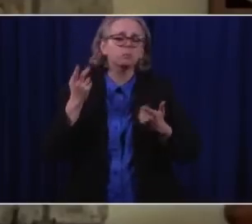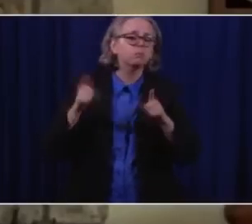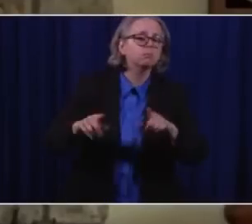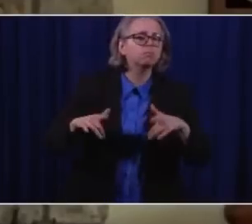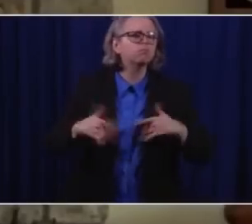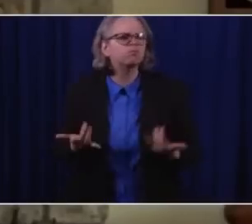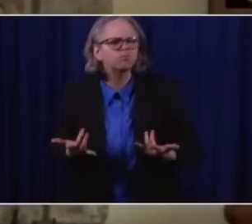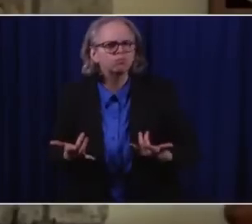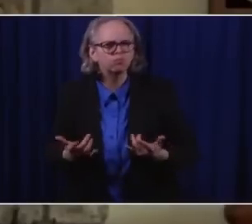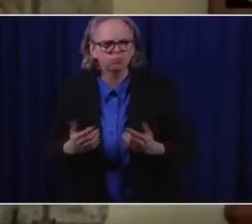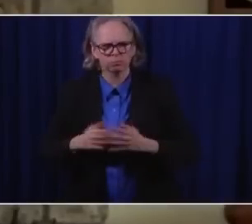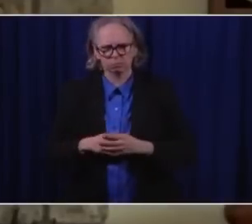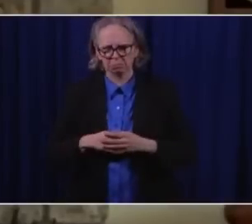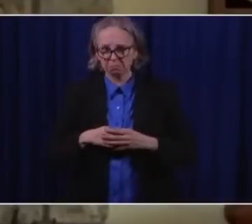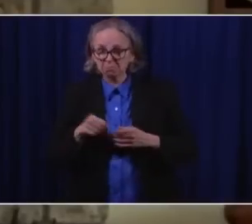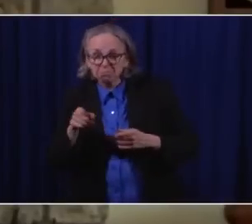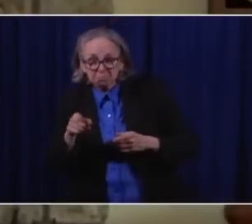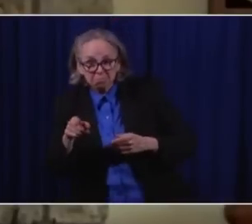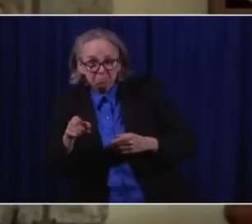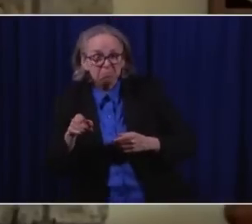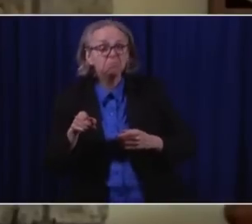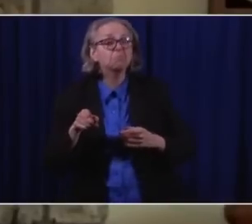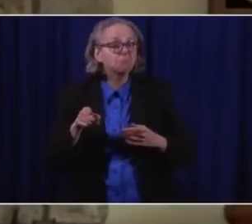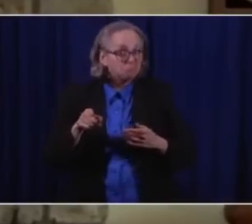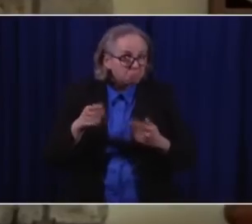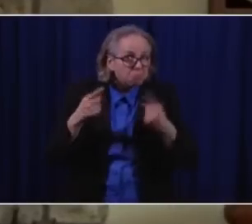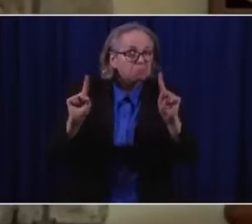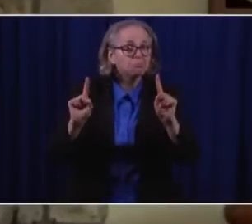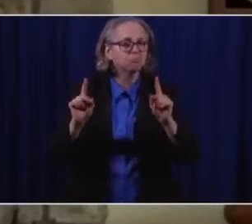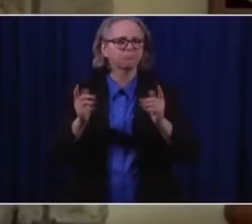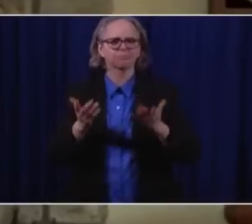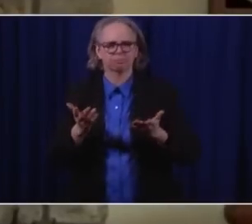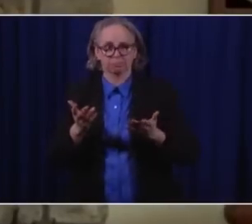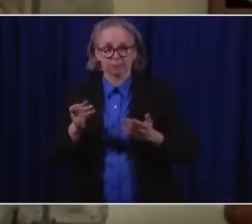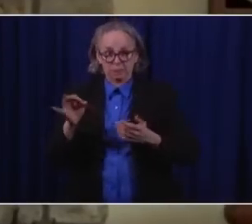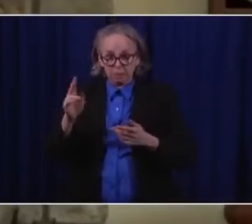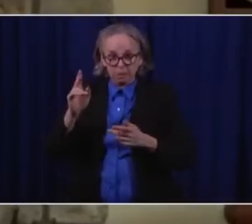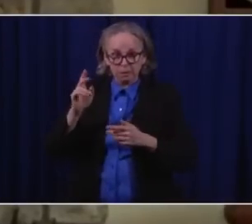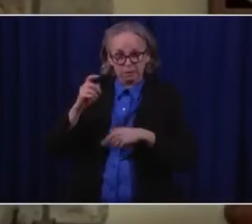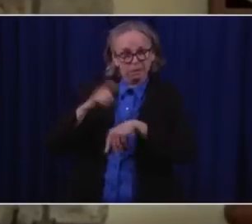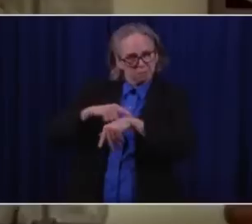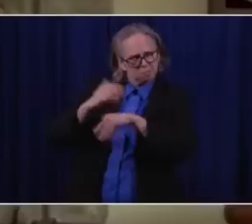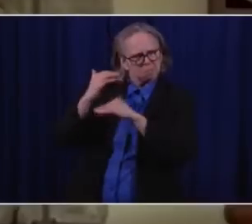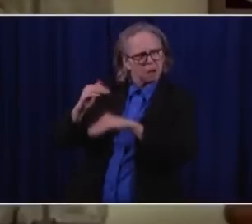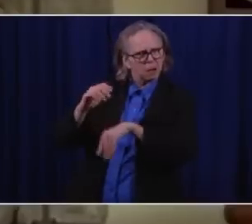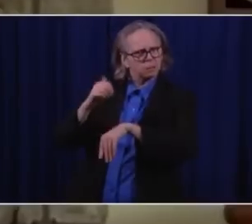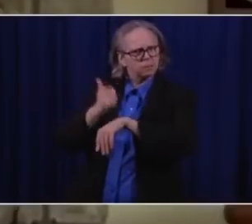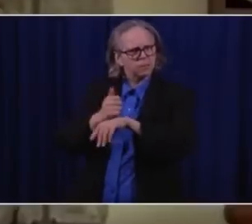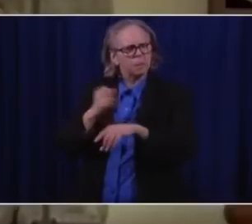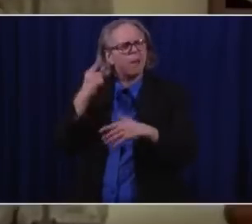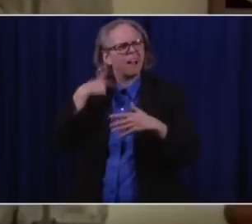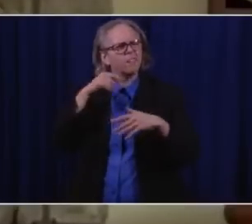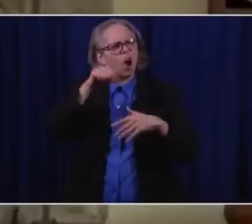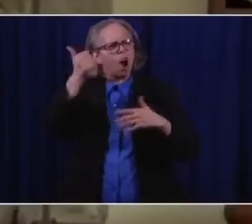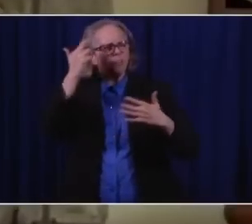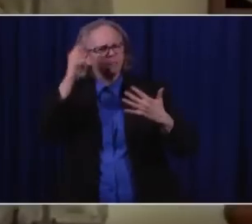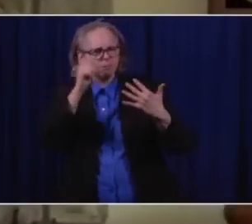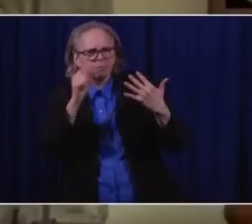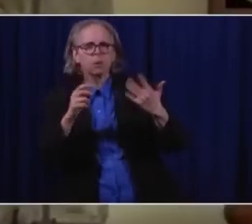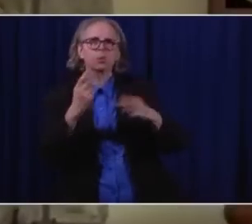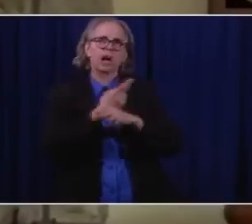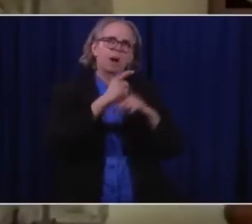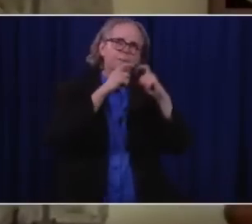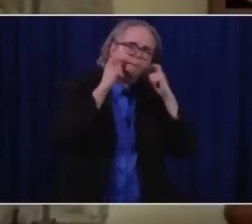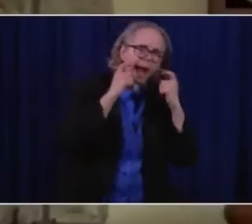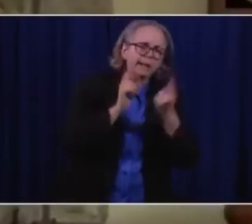21 days, all of us. And it's not just the curfew and abiding by the curfew. I mean, look, we think it's going to take people out. I mean, not every, you know, some